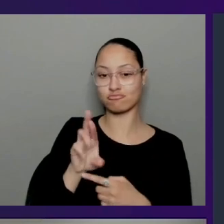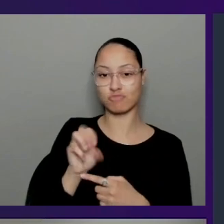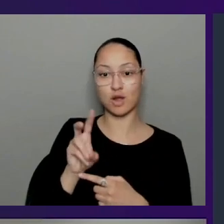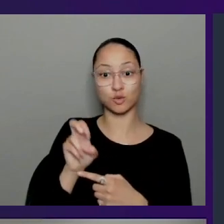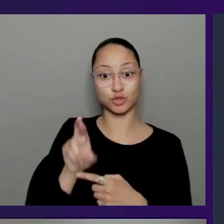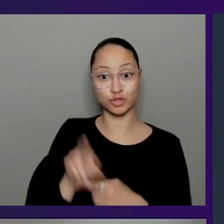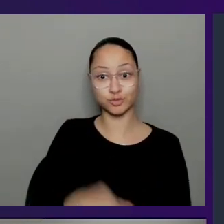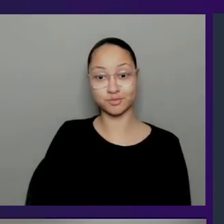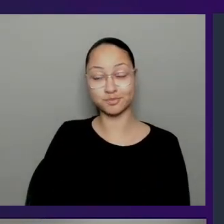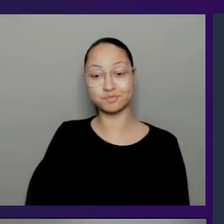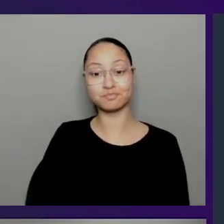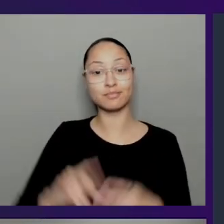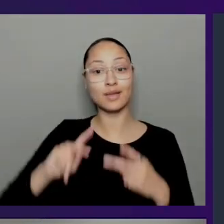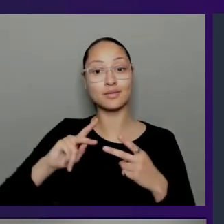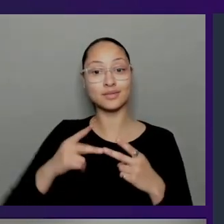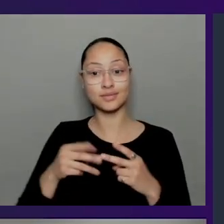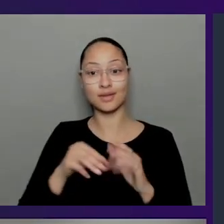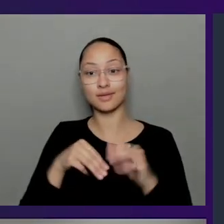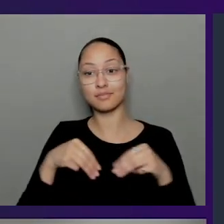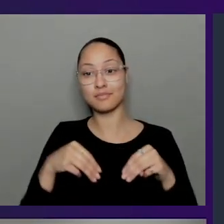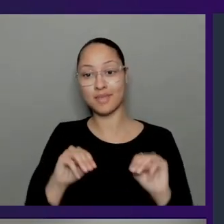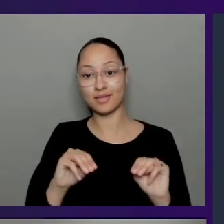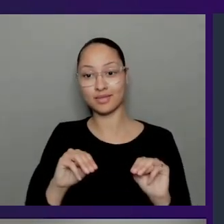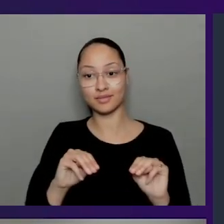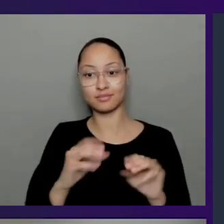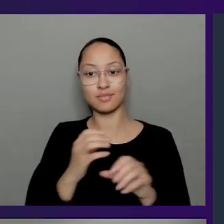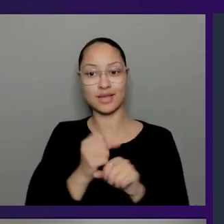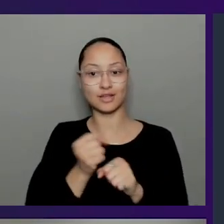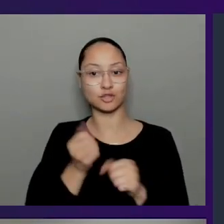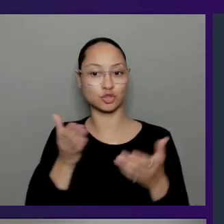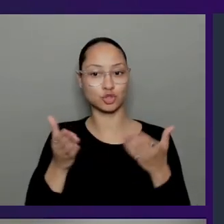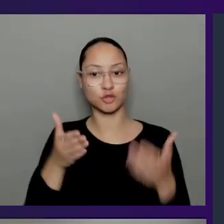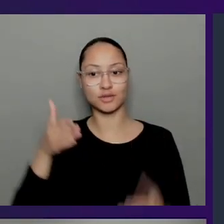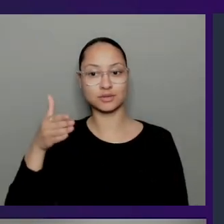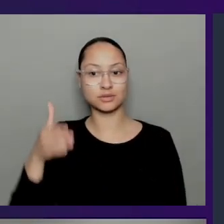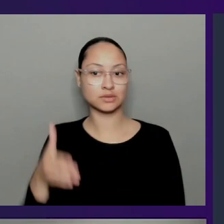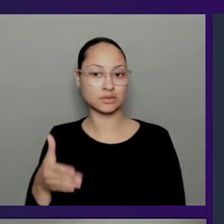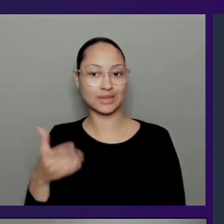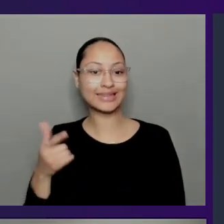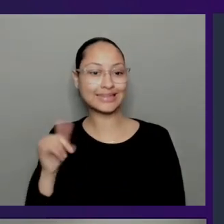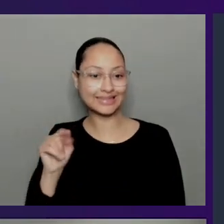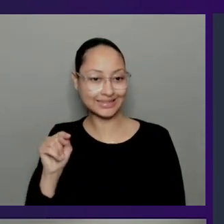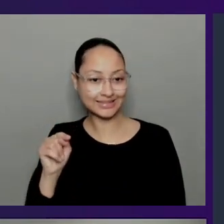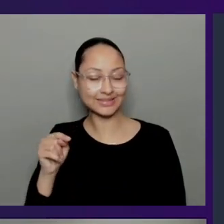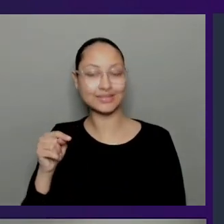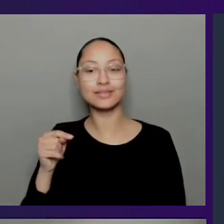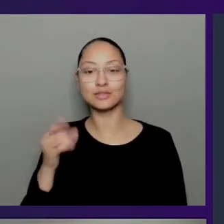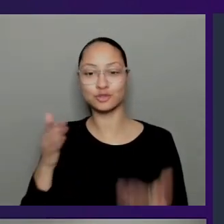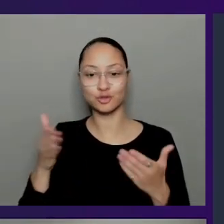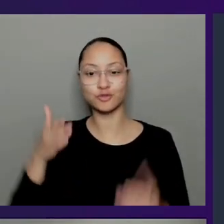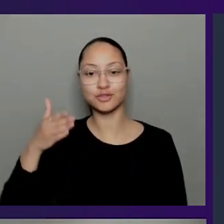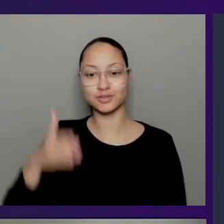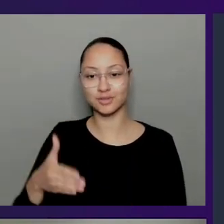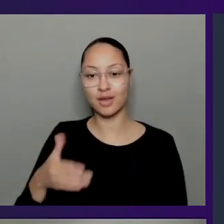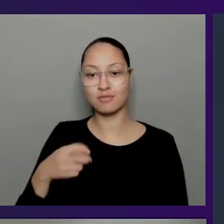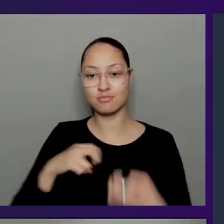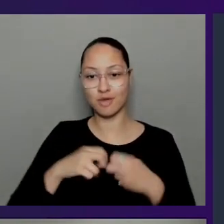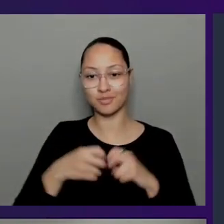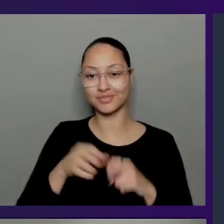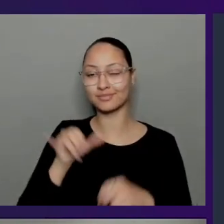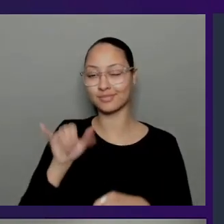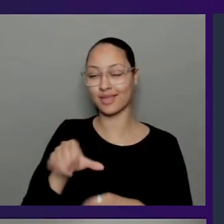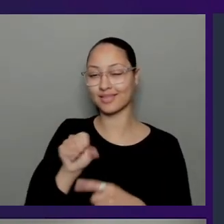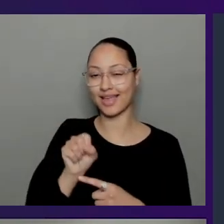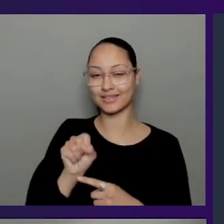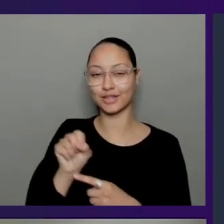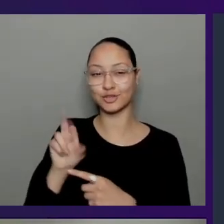method, get server-side props. This is the magic function that happens on the server side. This is the SSR. And so